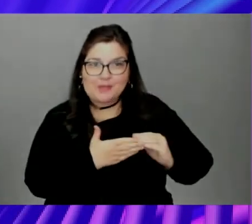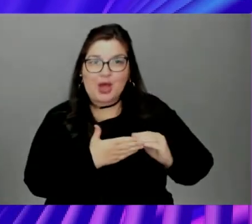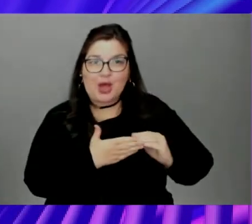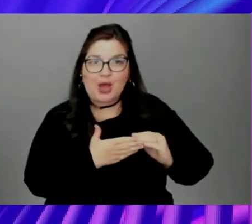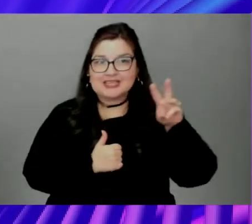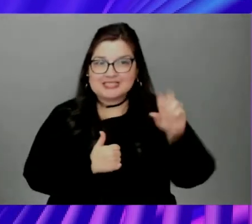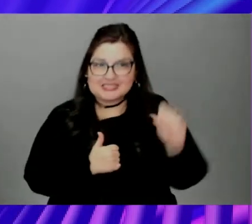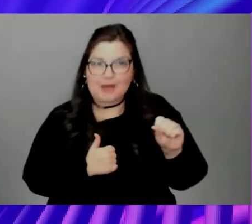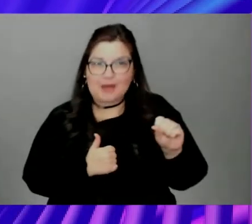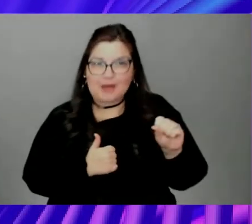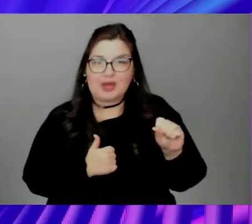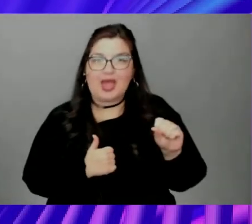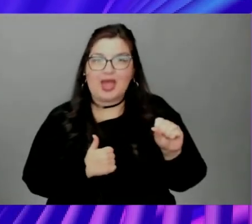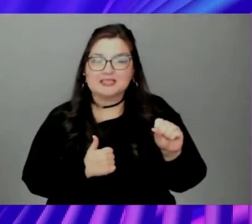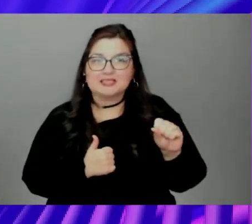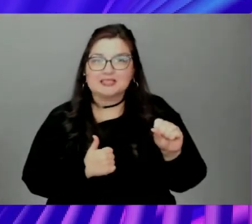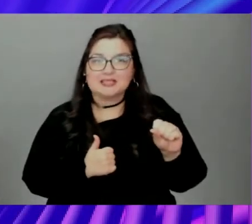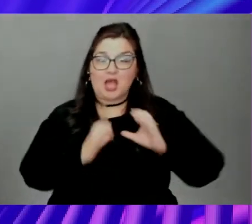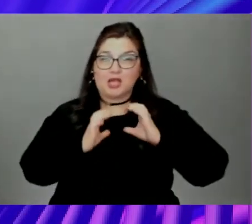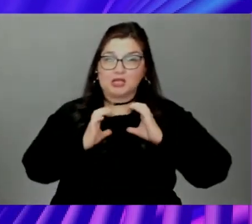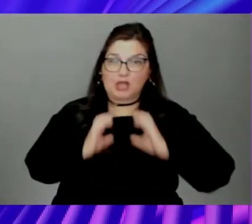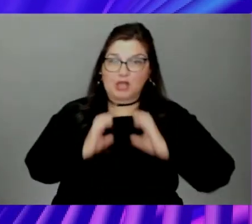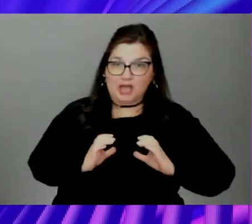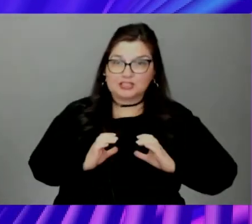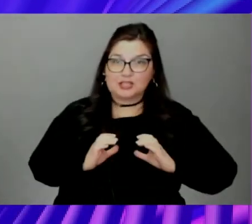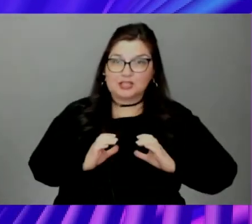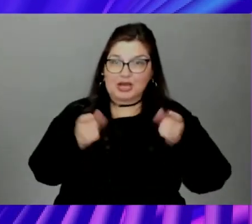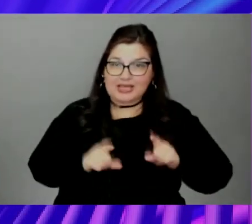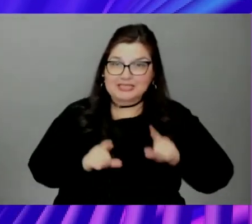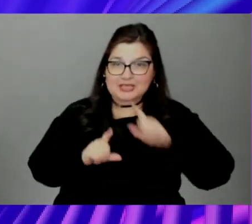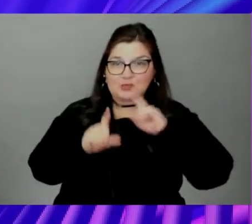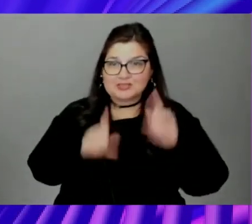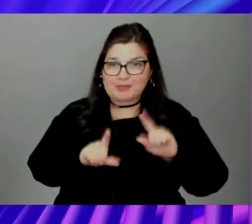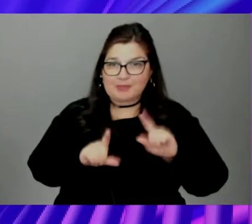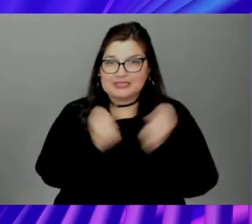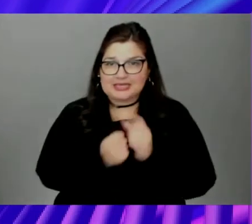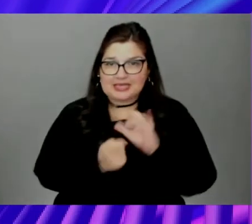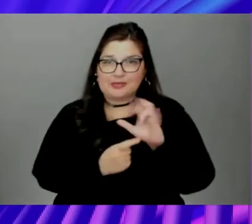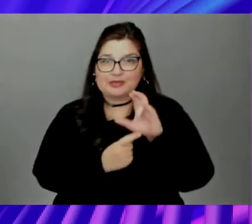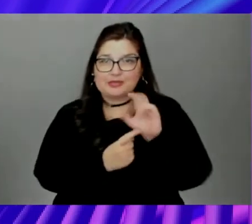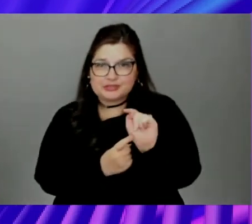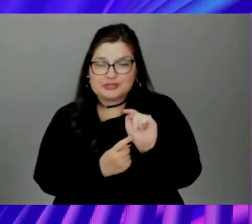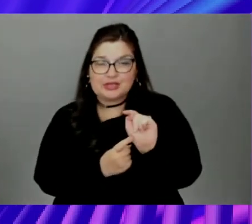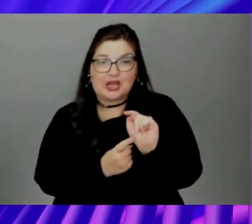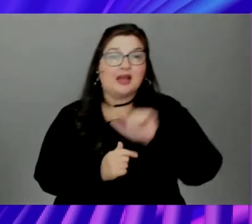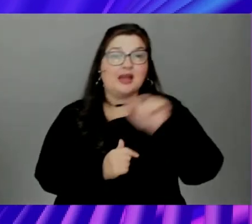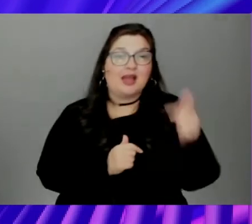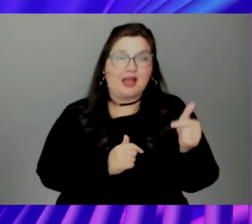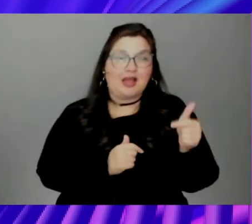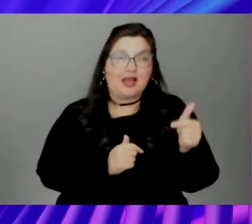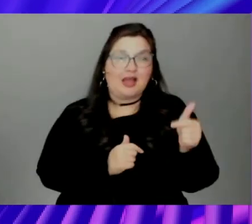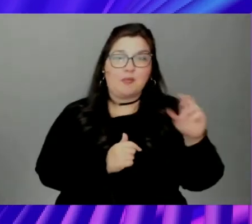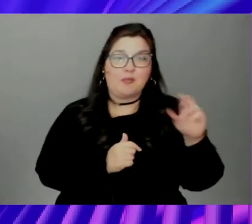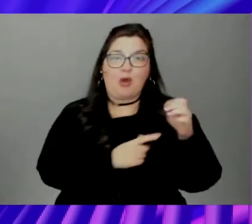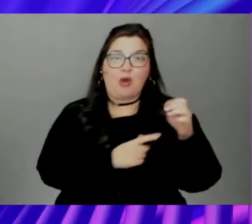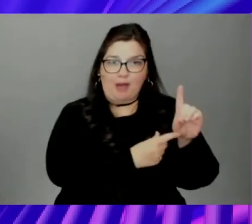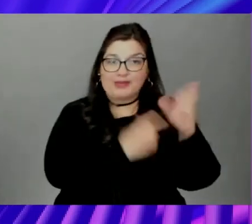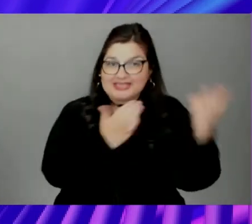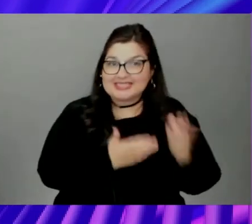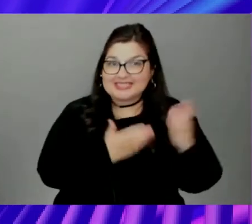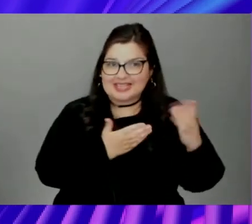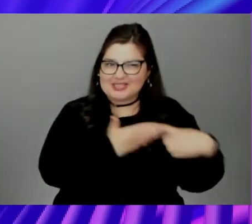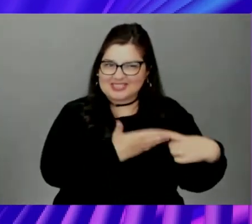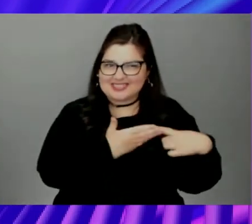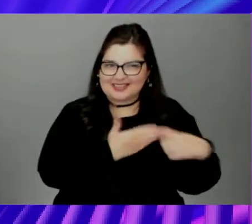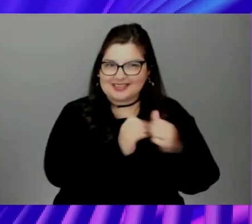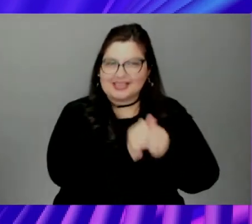team. And today I'm here with my colleague Mohammed Rafatullah, and we're going to discuss recent trends we've been seeing related to